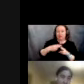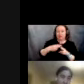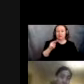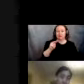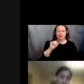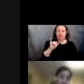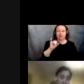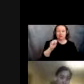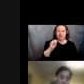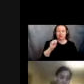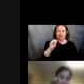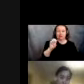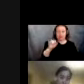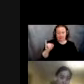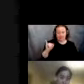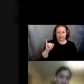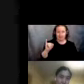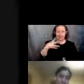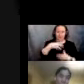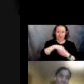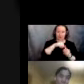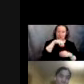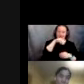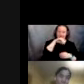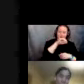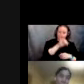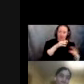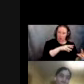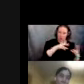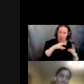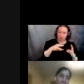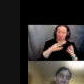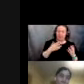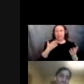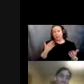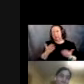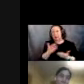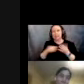the Spanish-American War. There may have been some immigrant